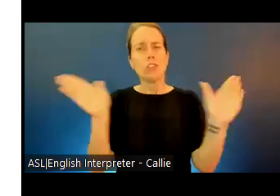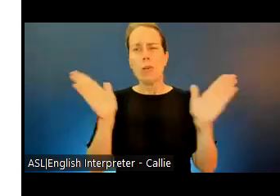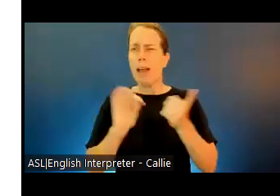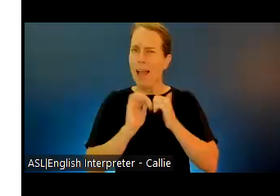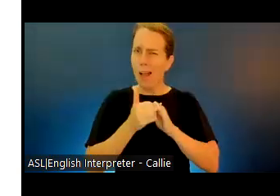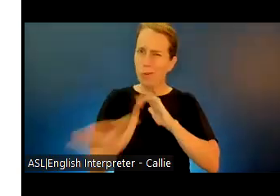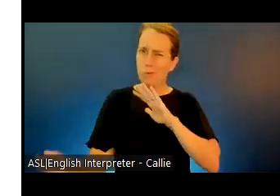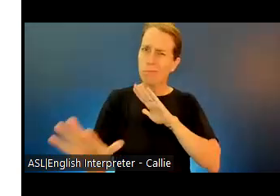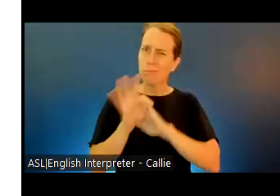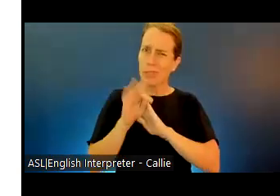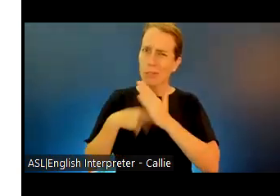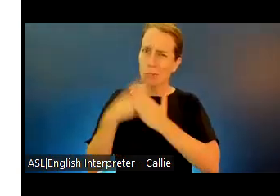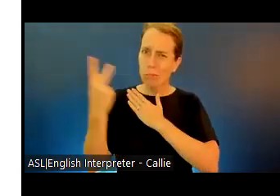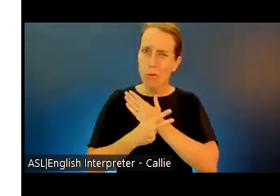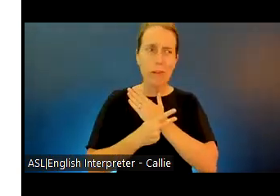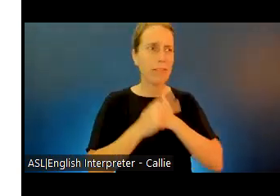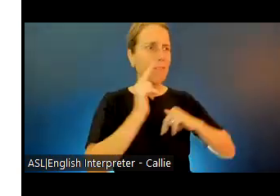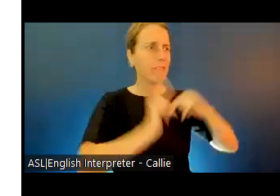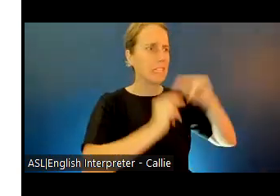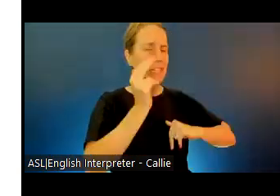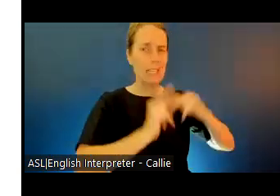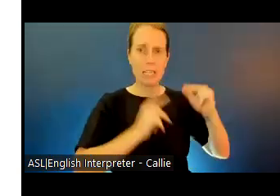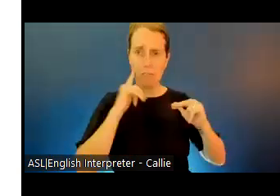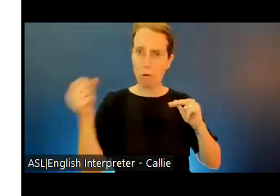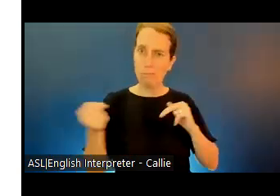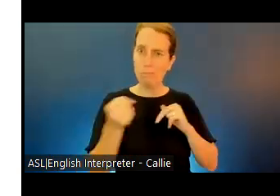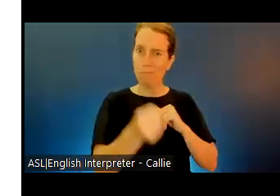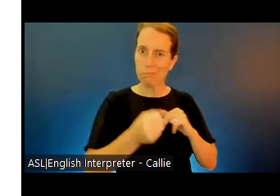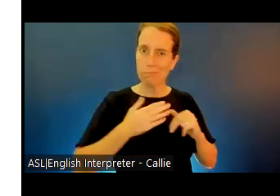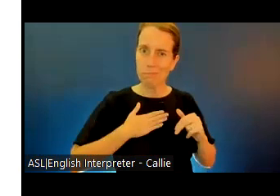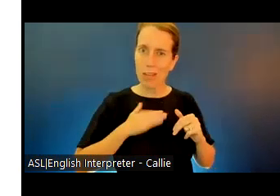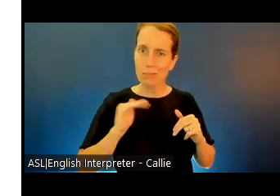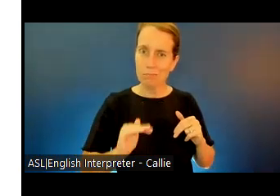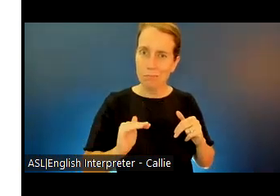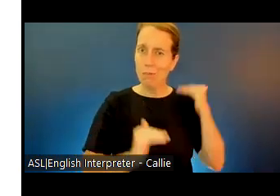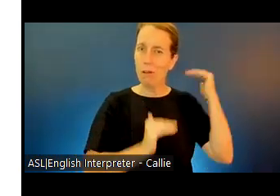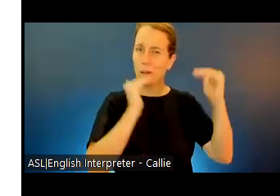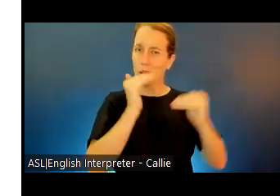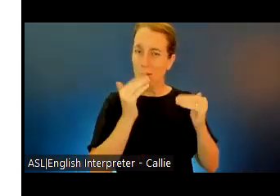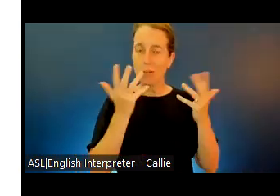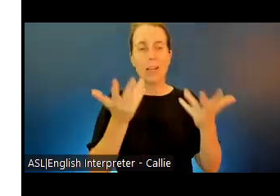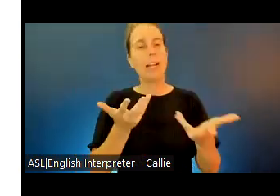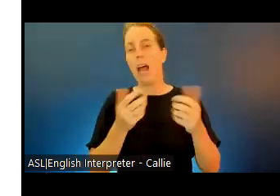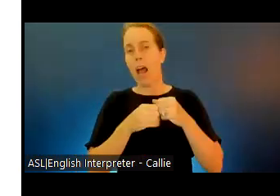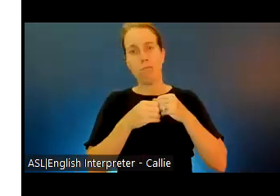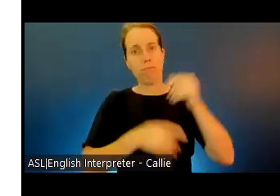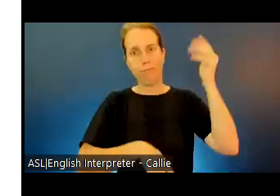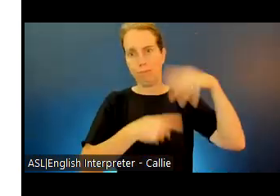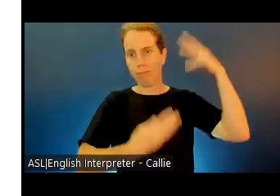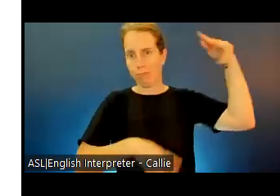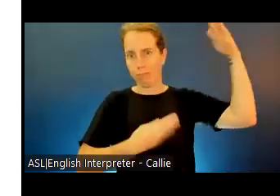And I'm sure that this is not an exhaustive list by any stretch of the imagination. I'm sure some of the professionals on